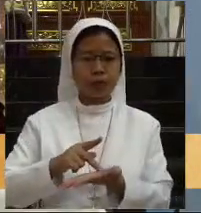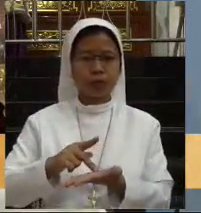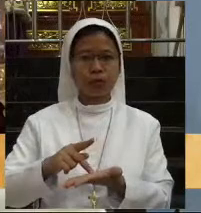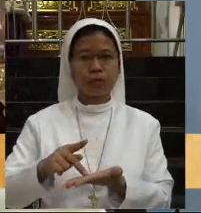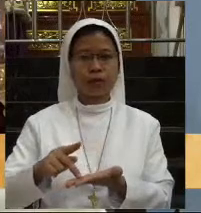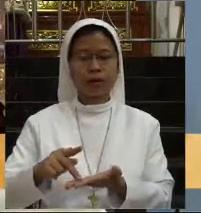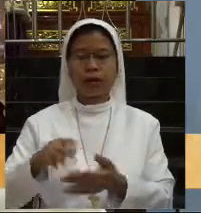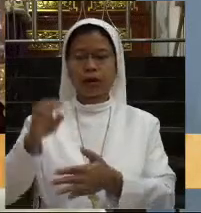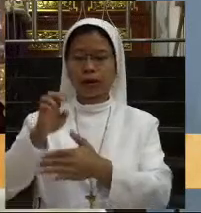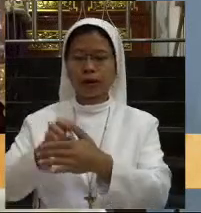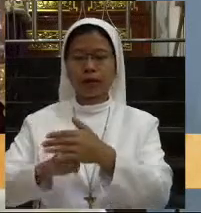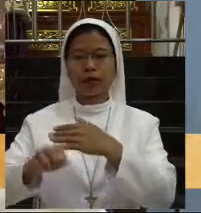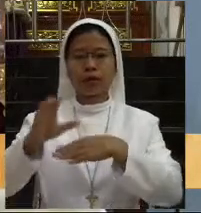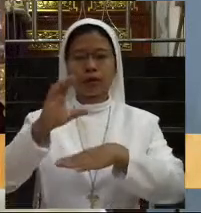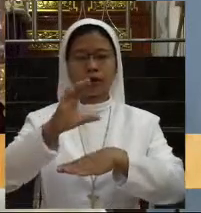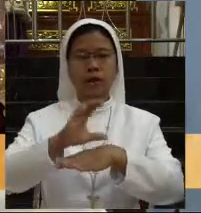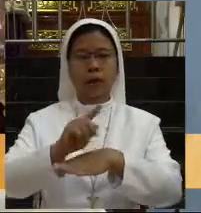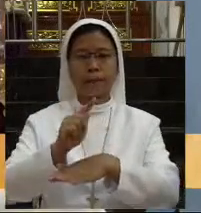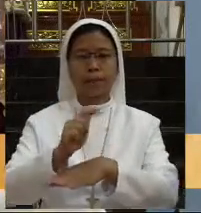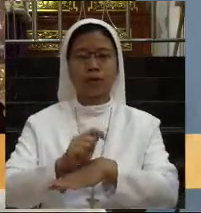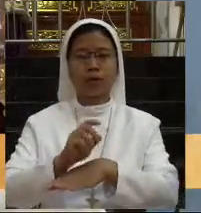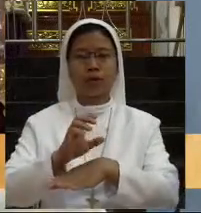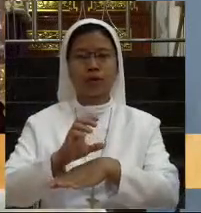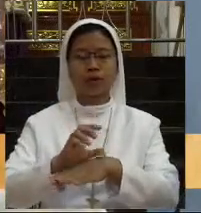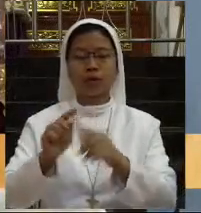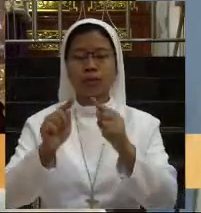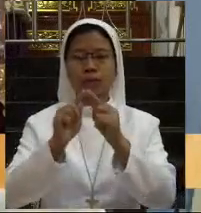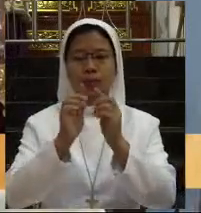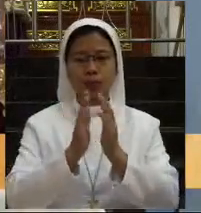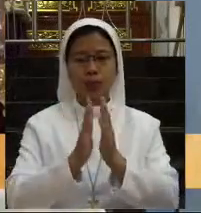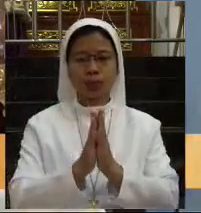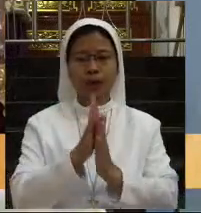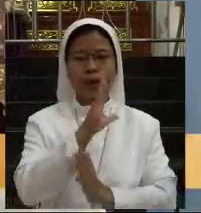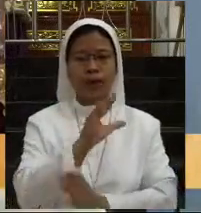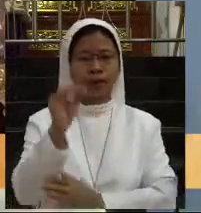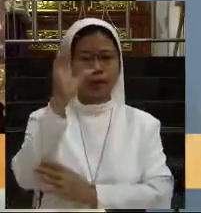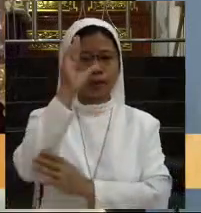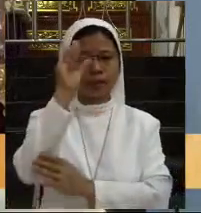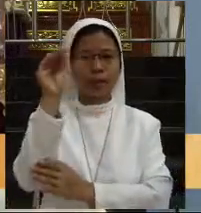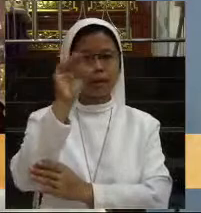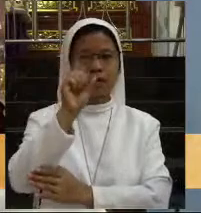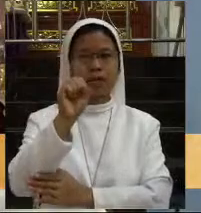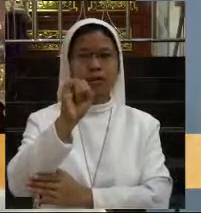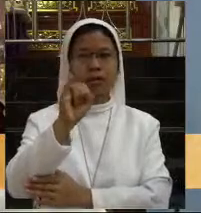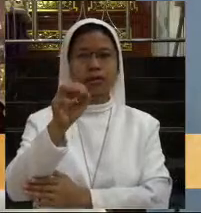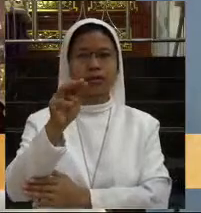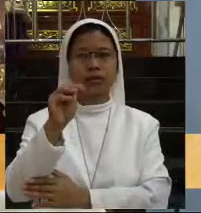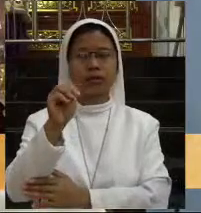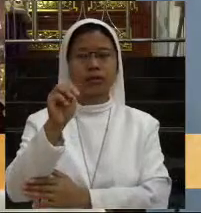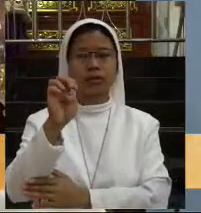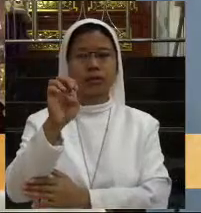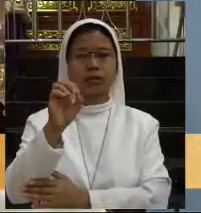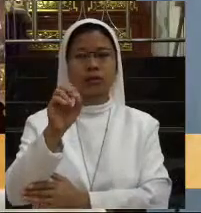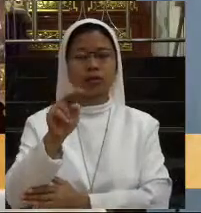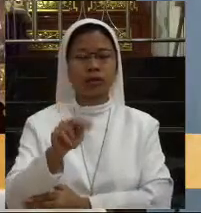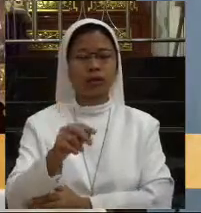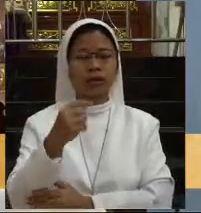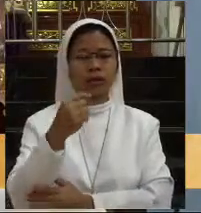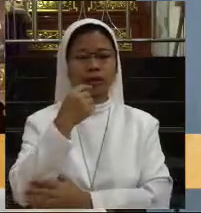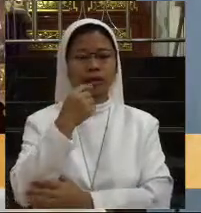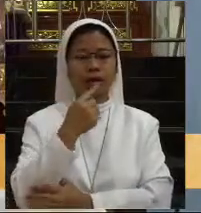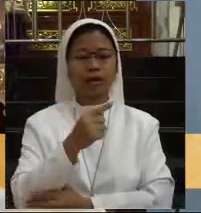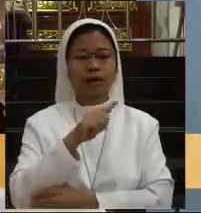They went to the temple to pray, and Simeon made his Nunc Dimittis Paalam,